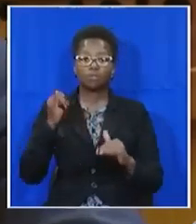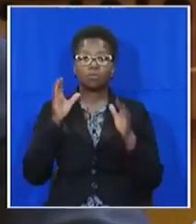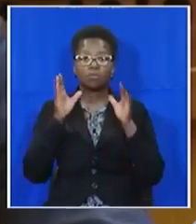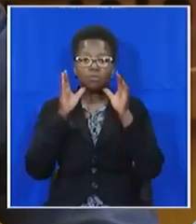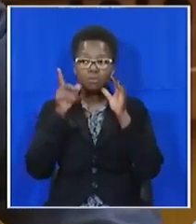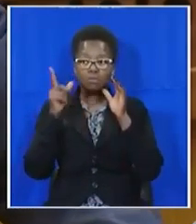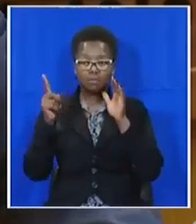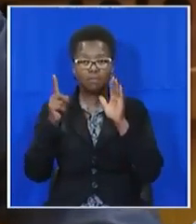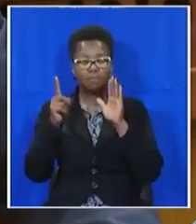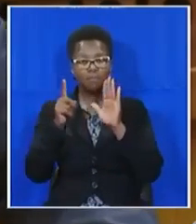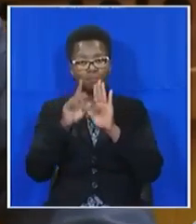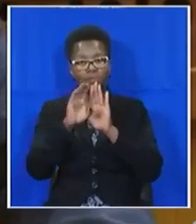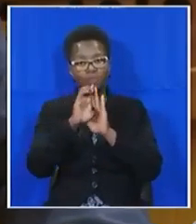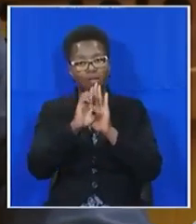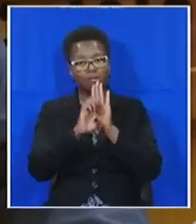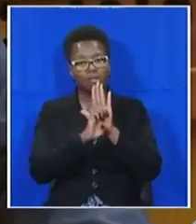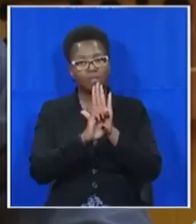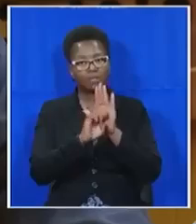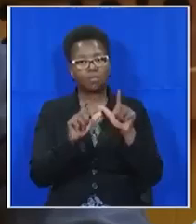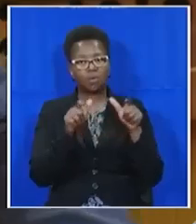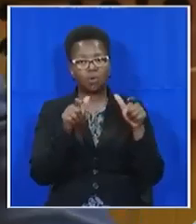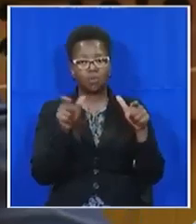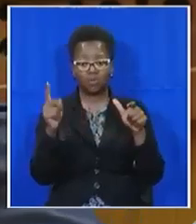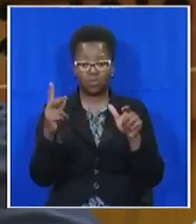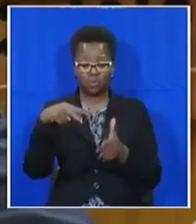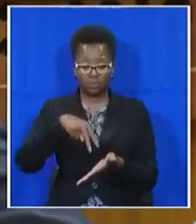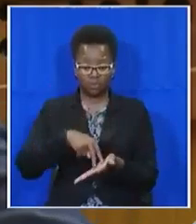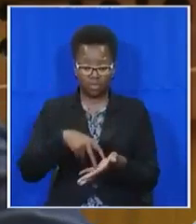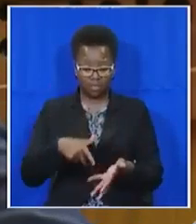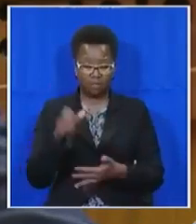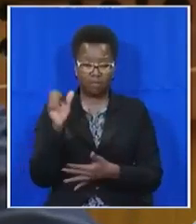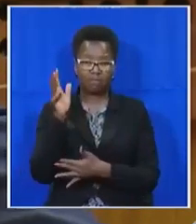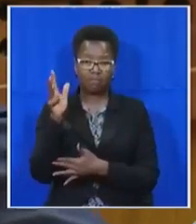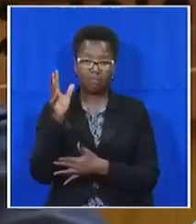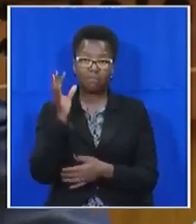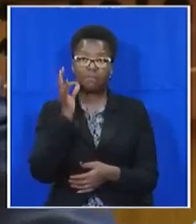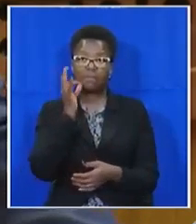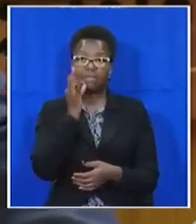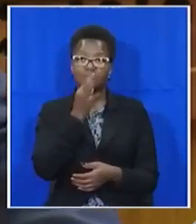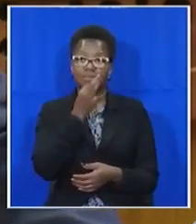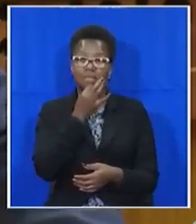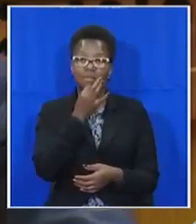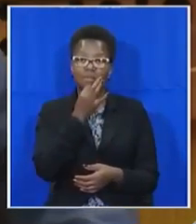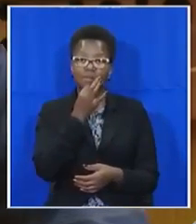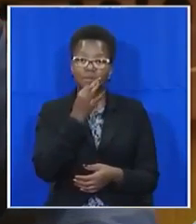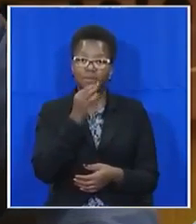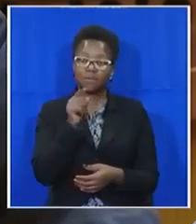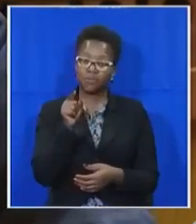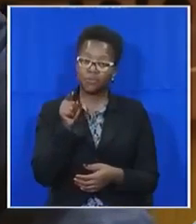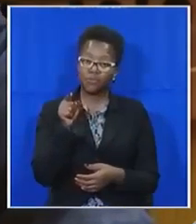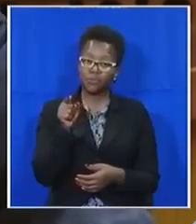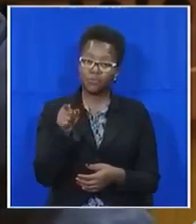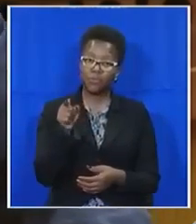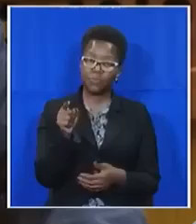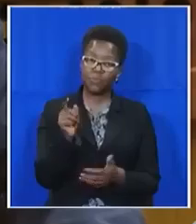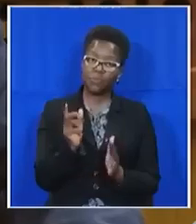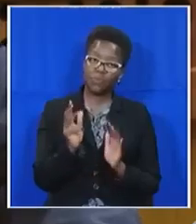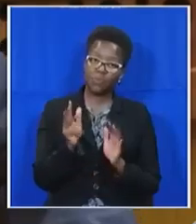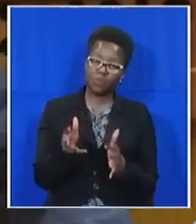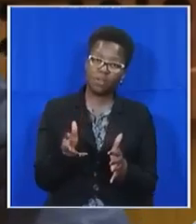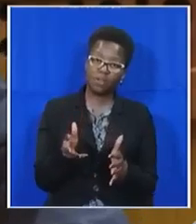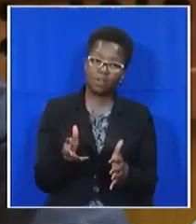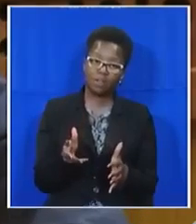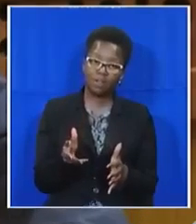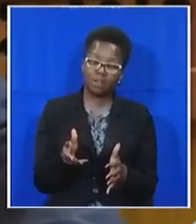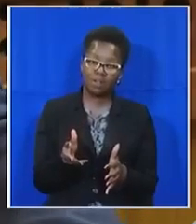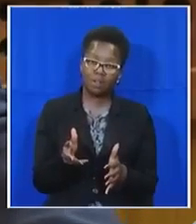die wette van die land te onderhou, maar dan moedig jy mense aan om grond te gaan gryp en net eenvoudig te gaan